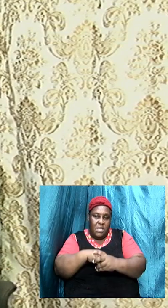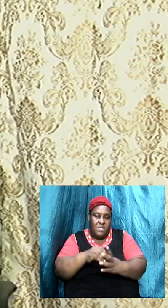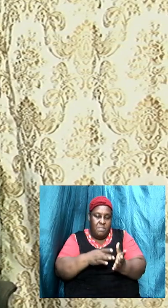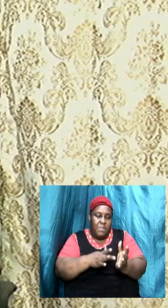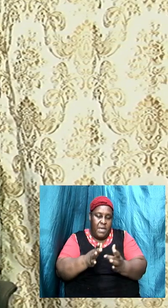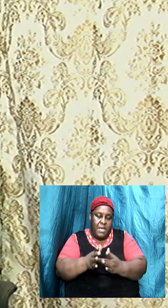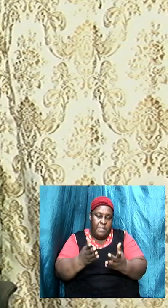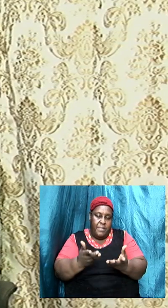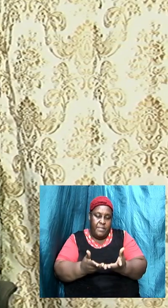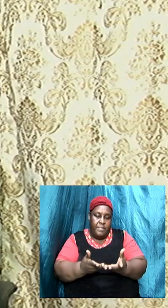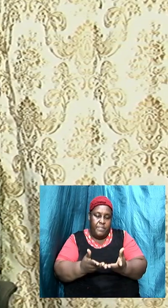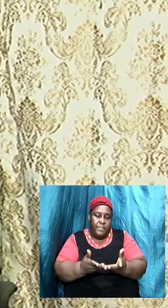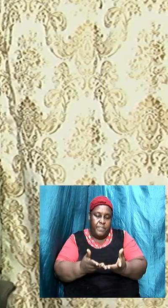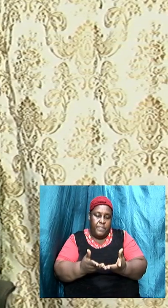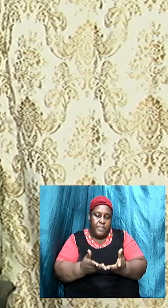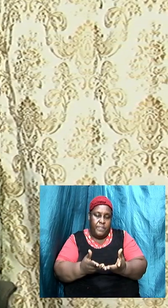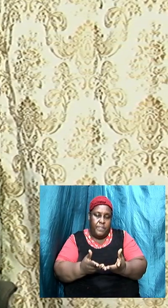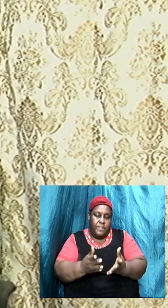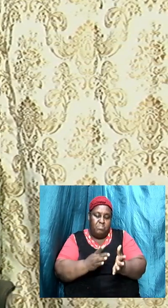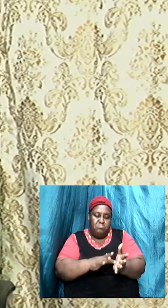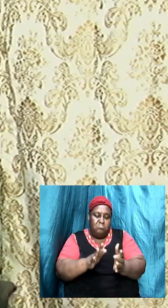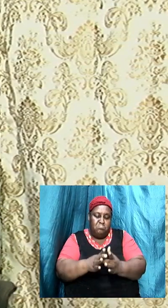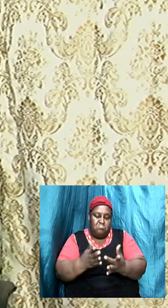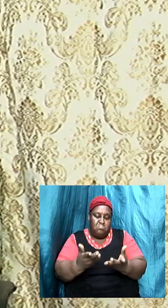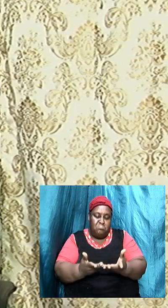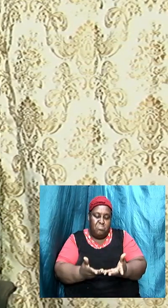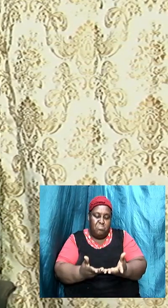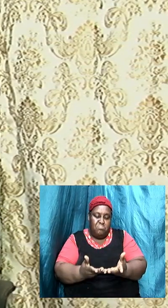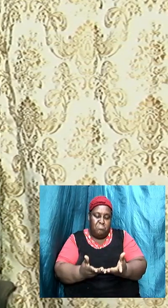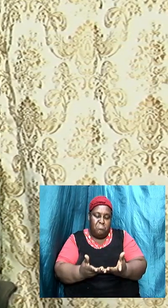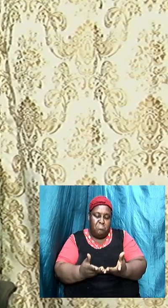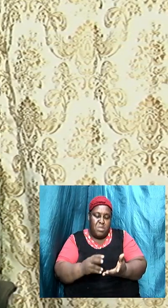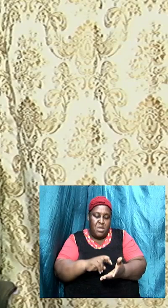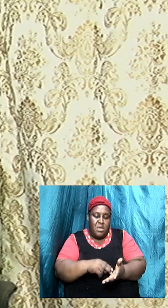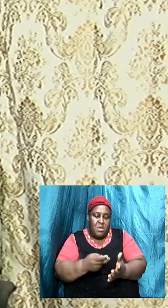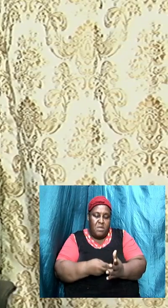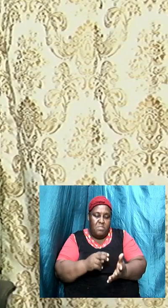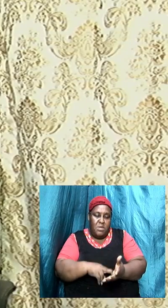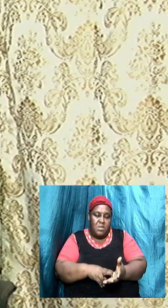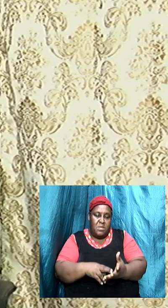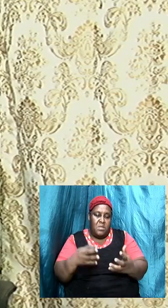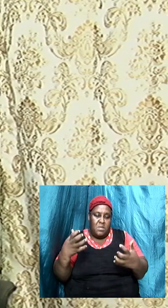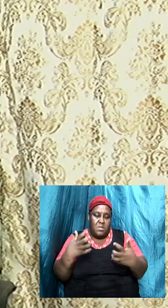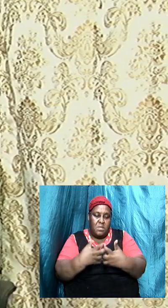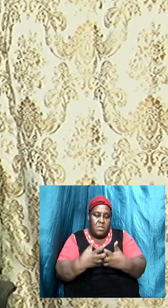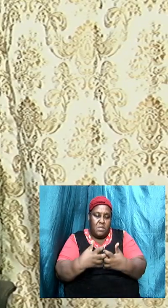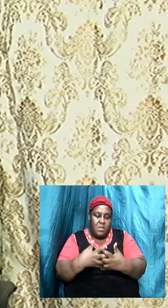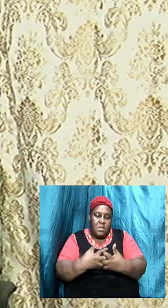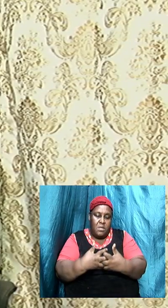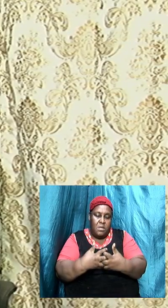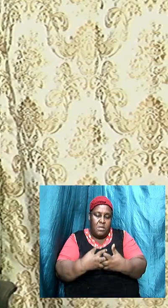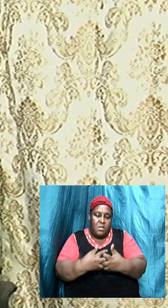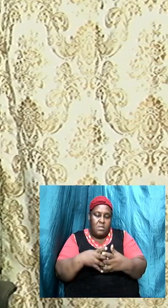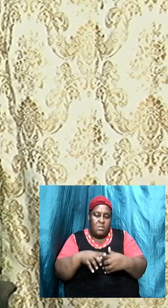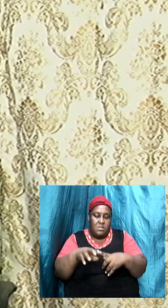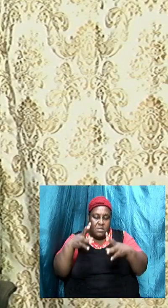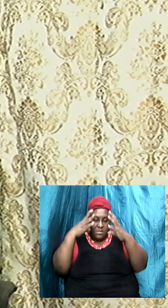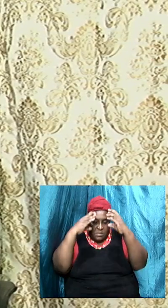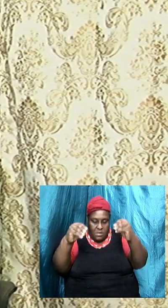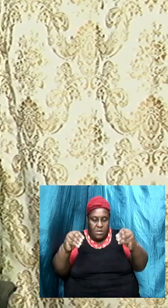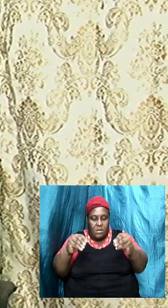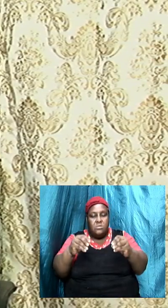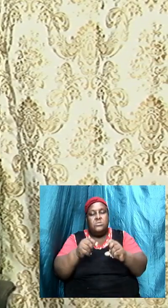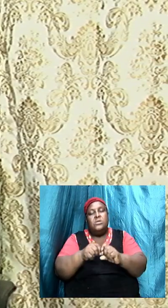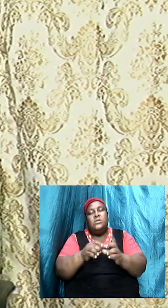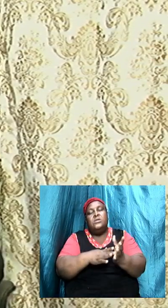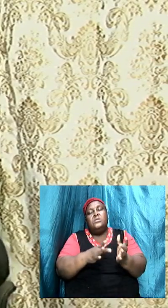It can be biblically based, meaning that it connects to the teaching of the Bible. Or it